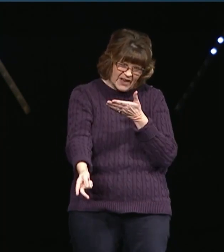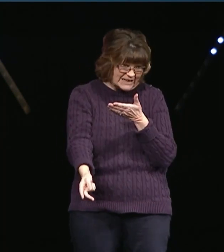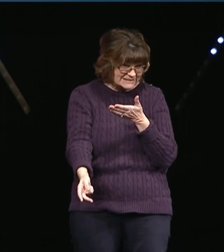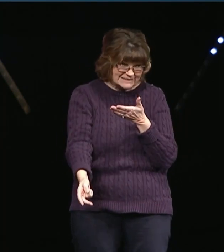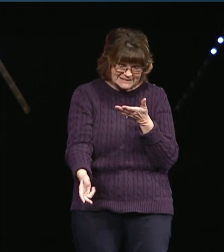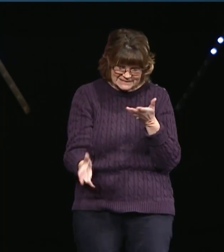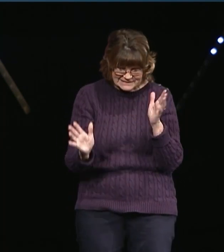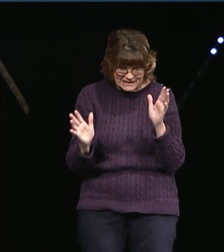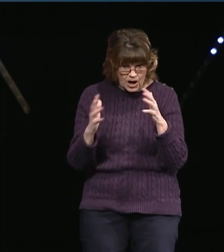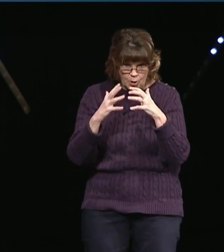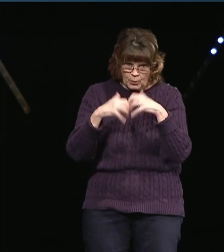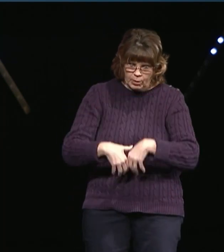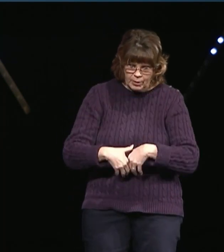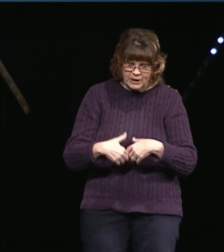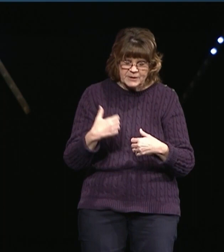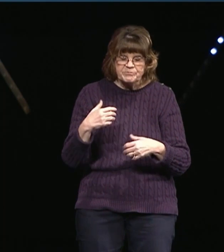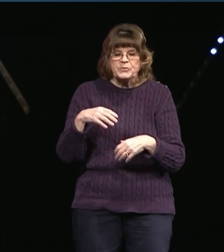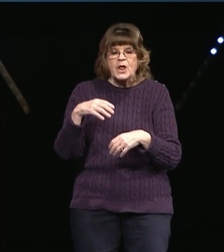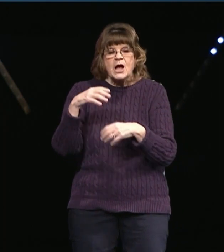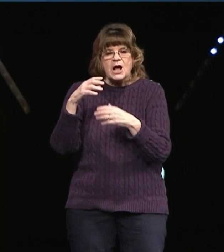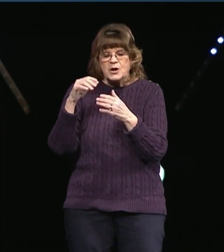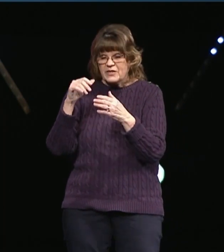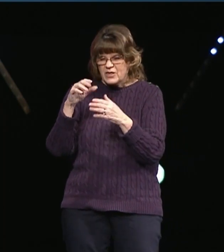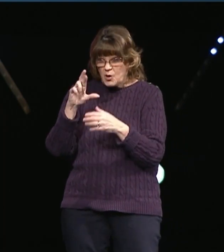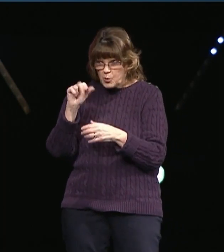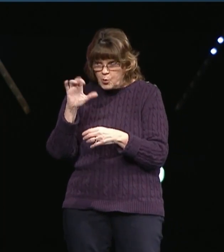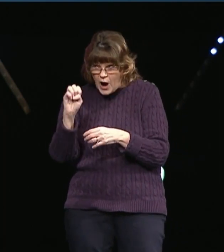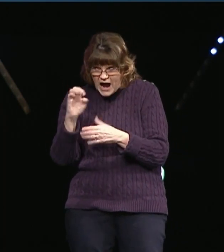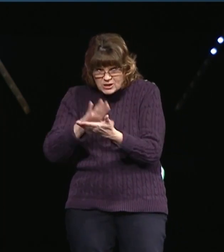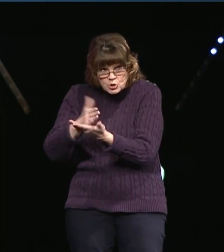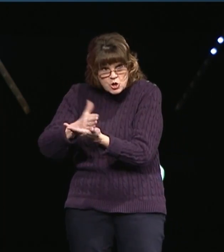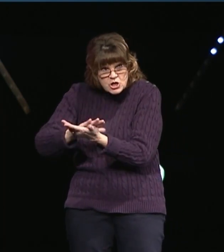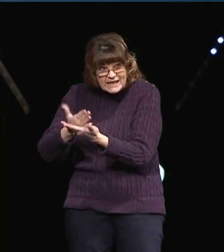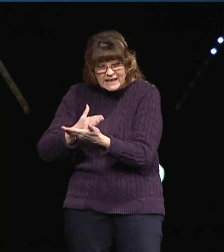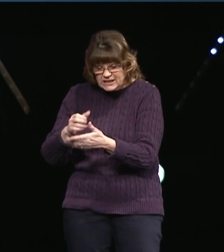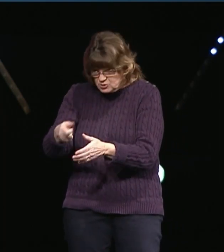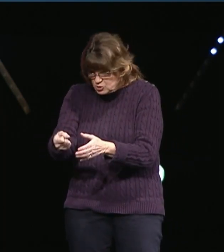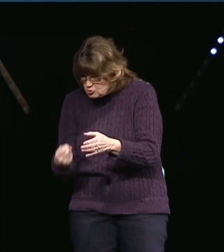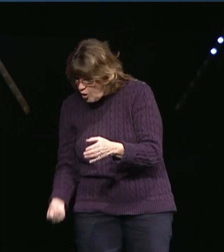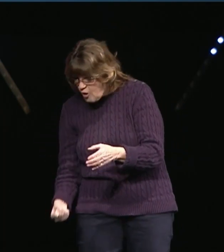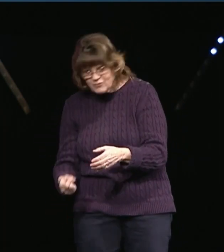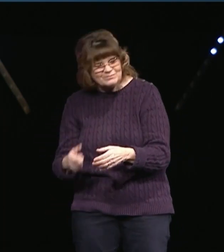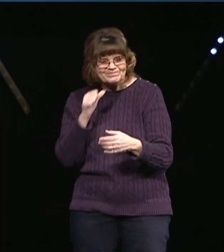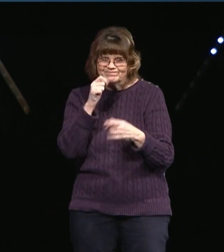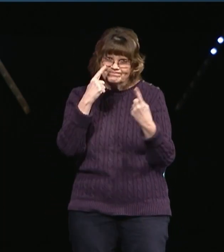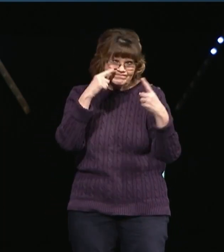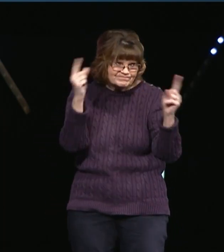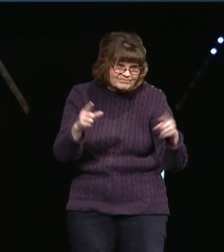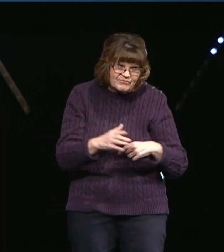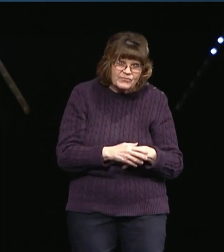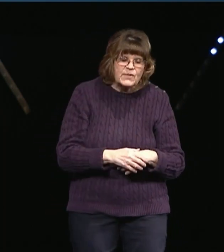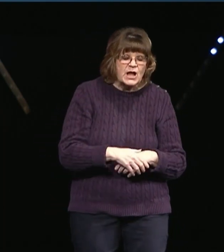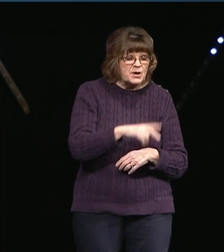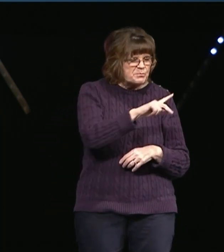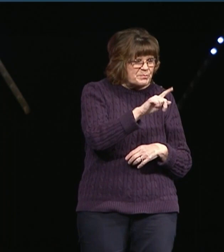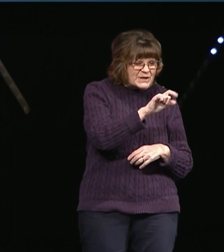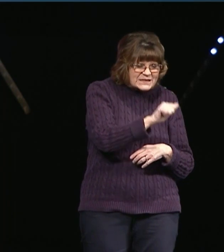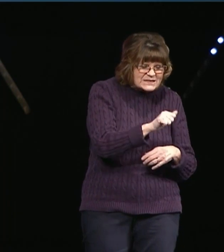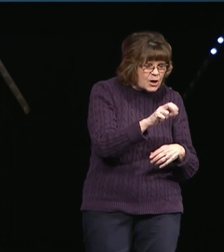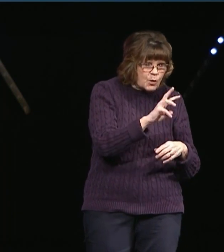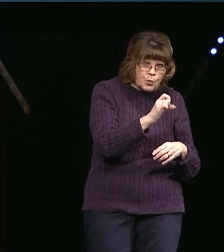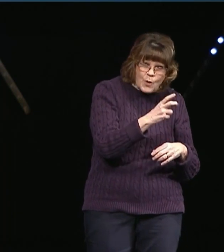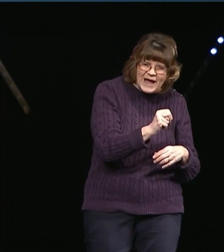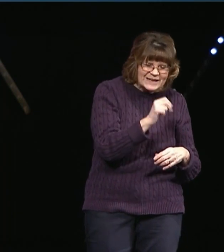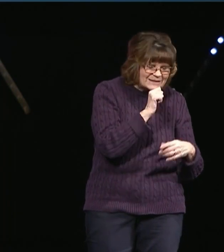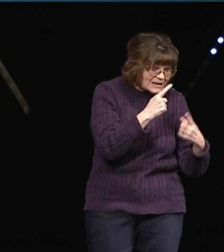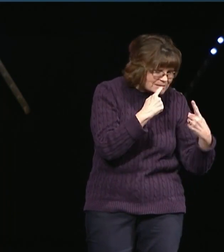disaster. Rice-burning stoves never took off. Pizza wagons sounded great but didn't find a home. Dozens of other ventures met with